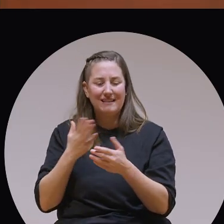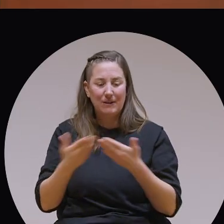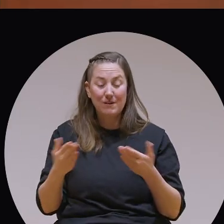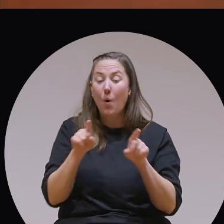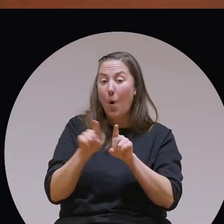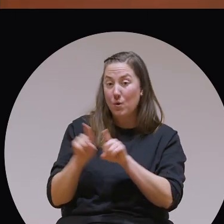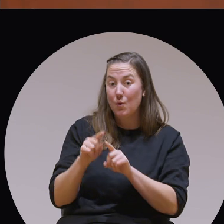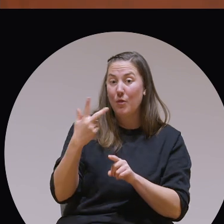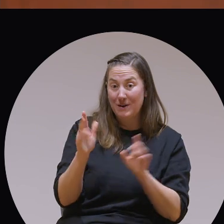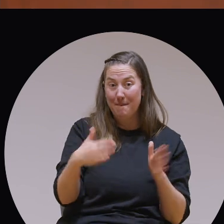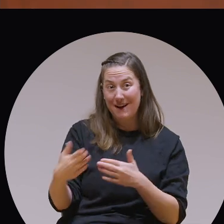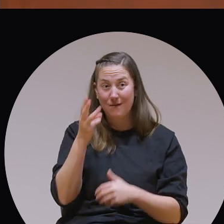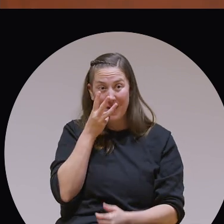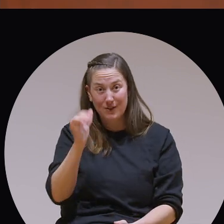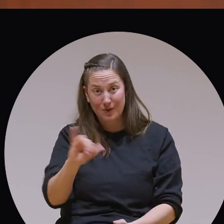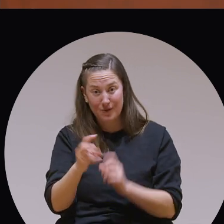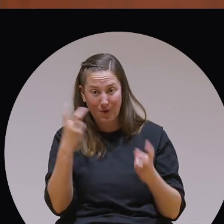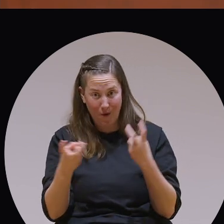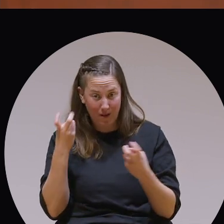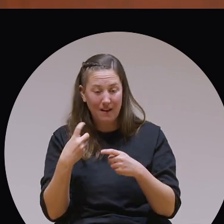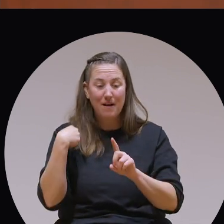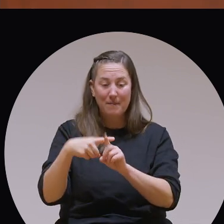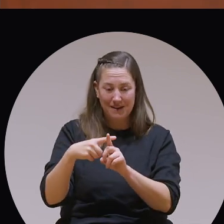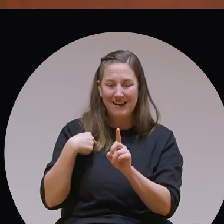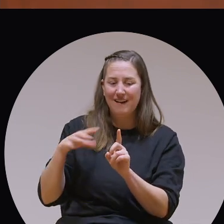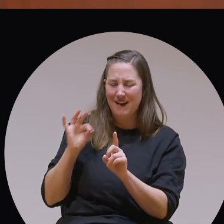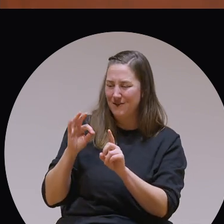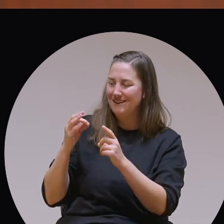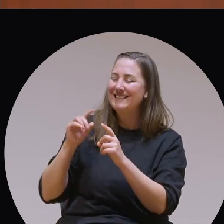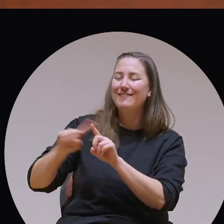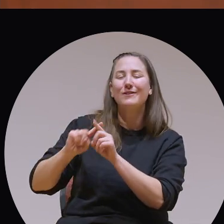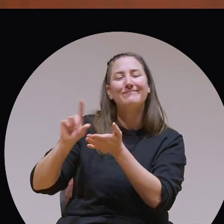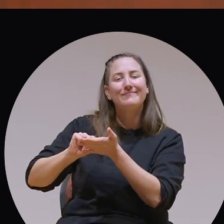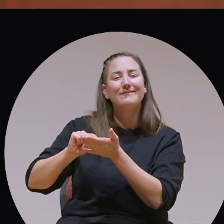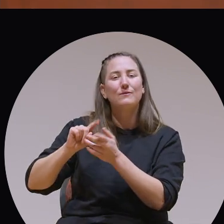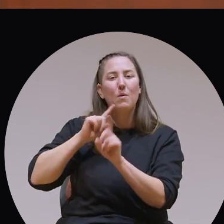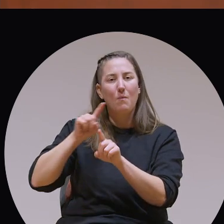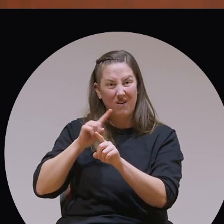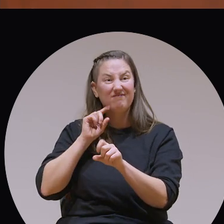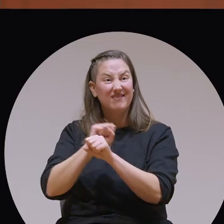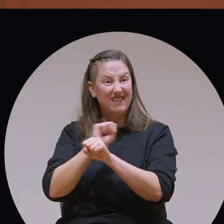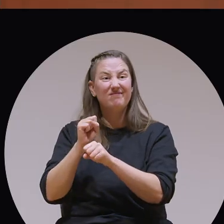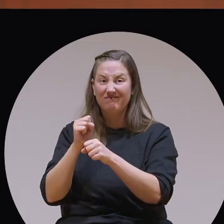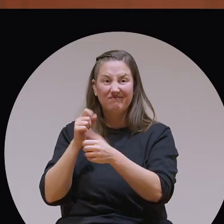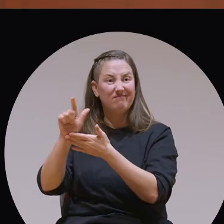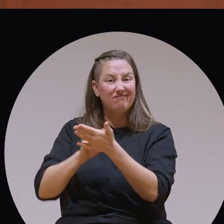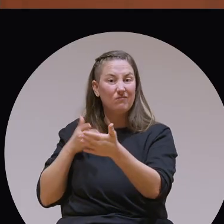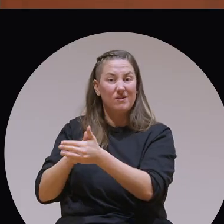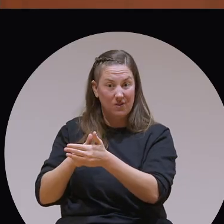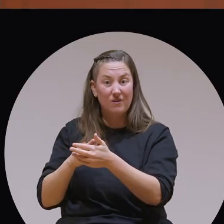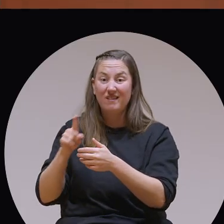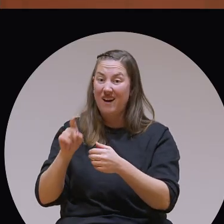wine. And we then found newspaper reports showing the prosecution of these people, showing that they were forced